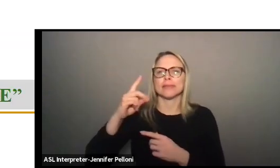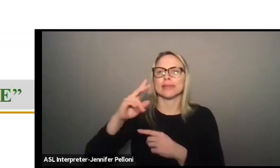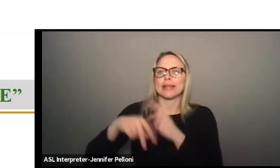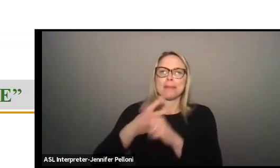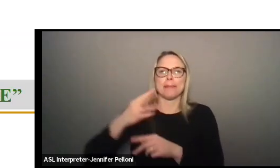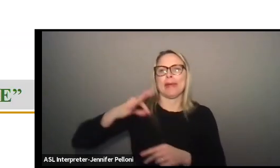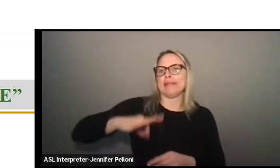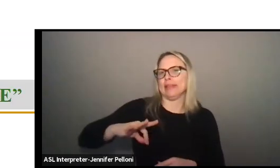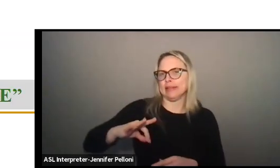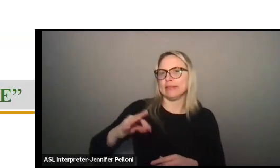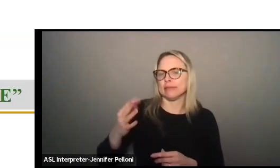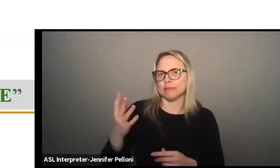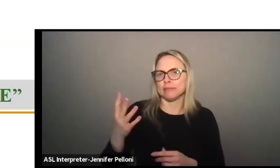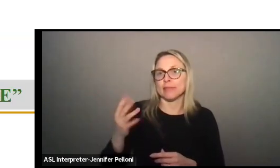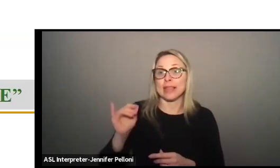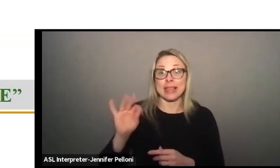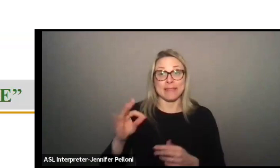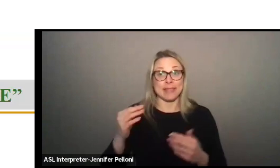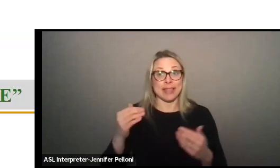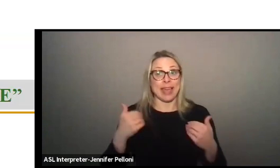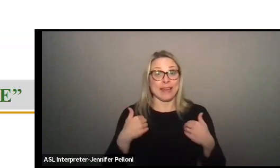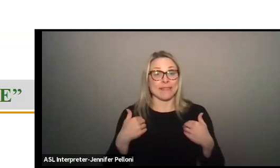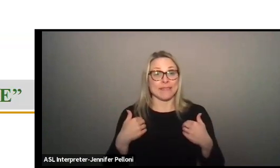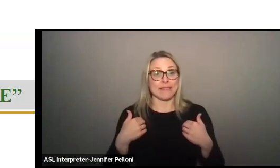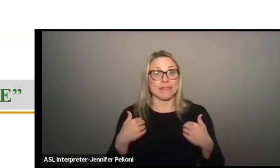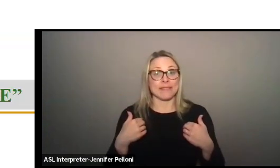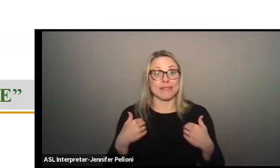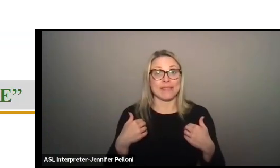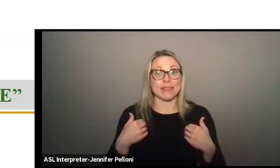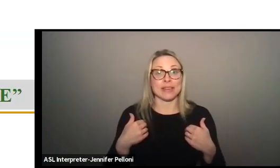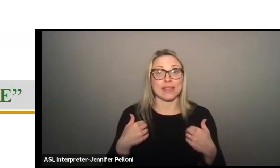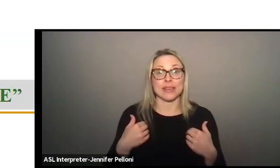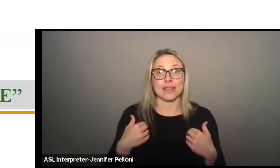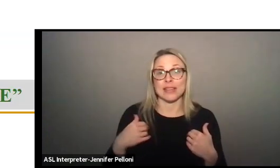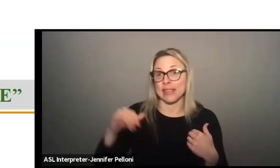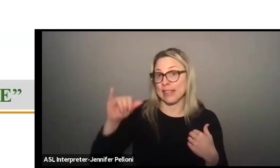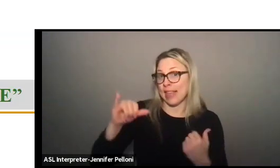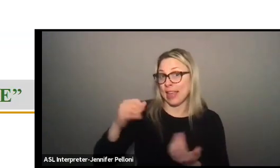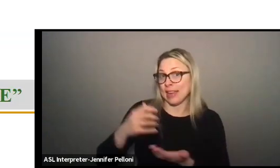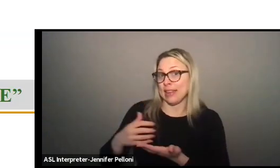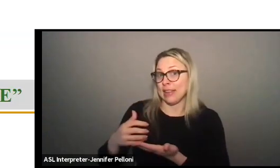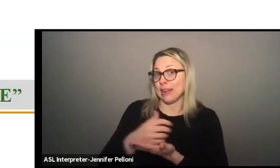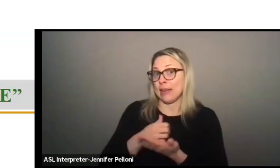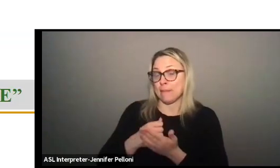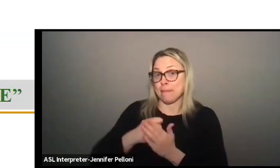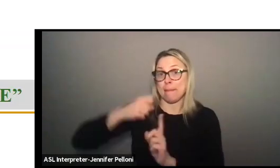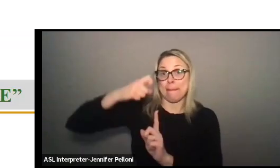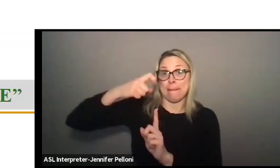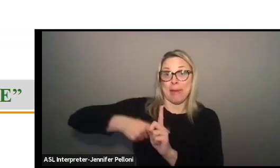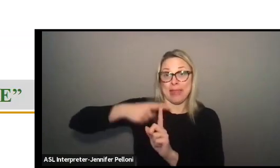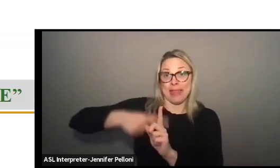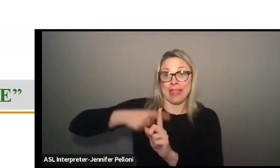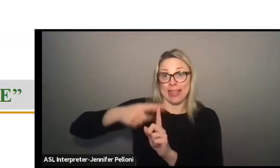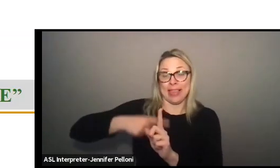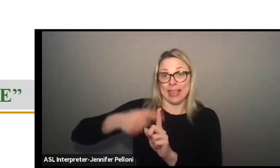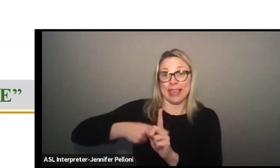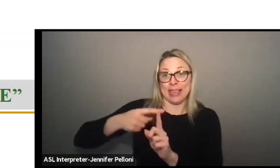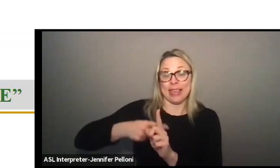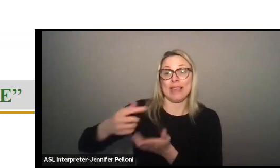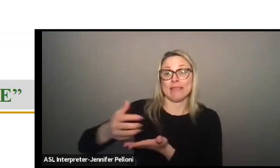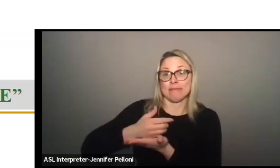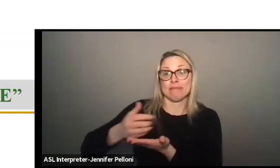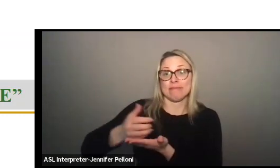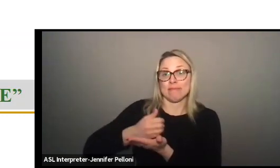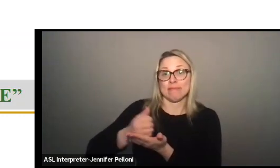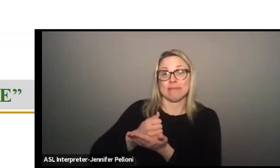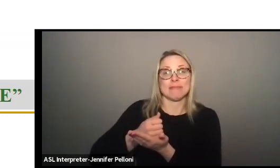benefit, that if they were to receive that income on a monthly basis, they